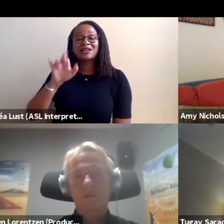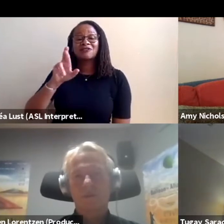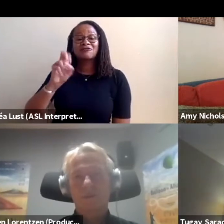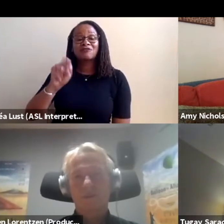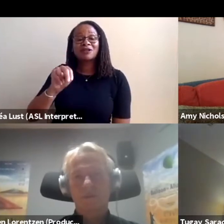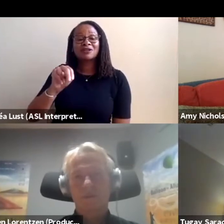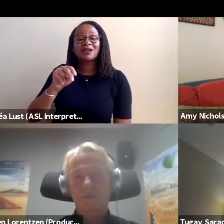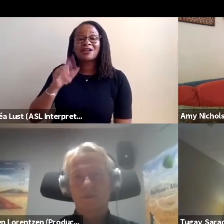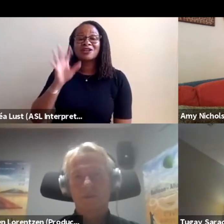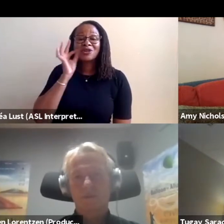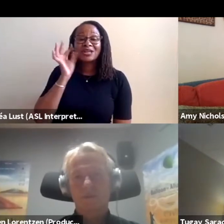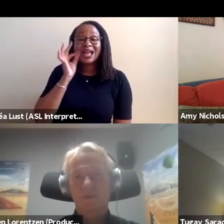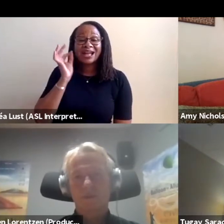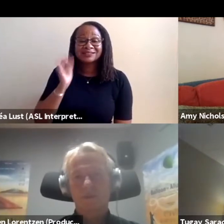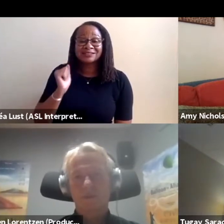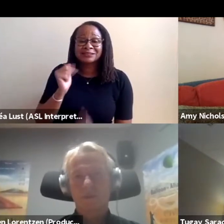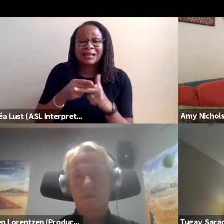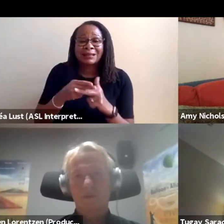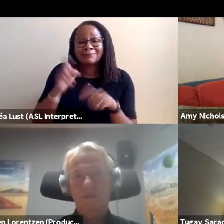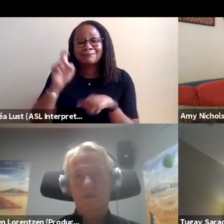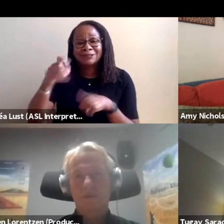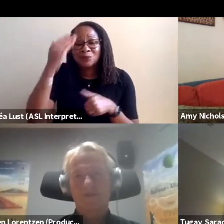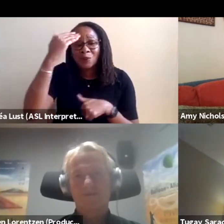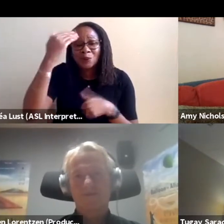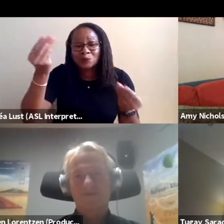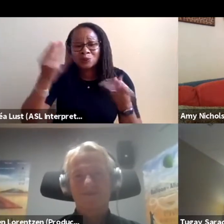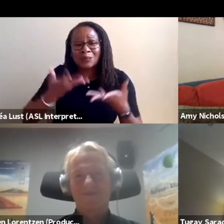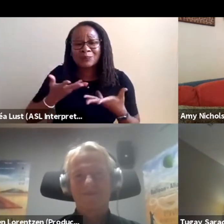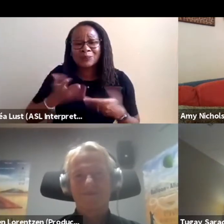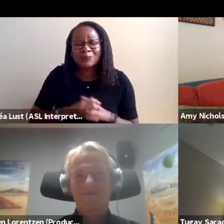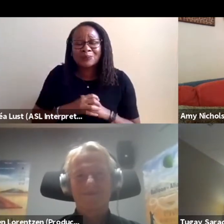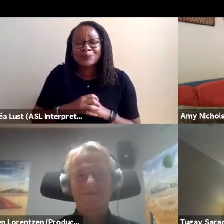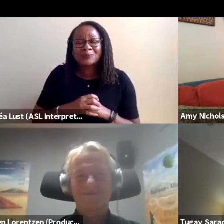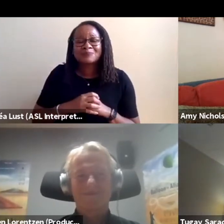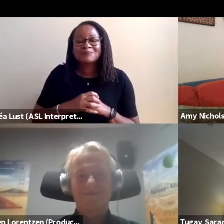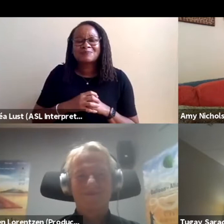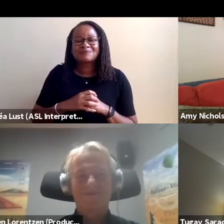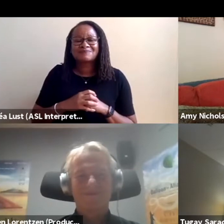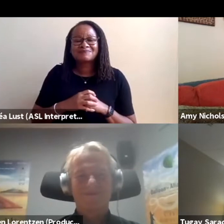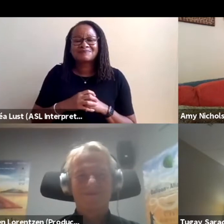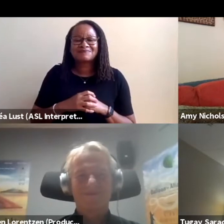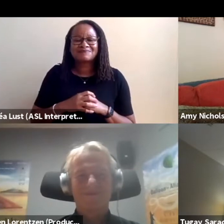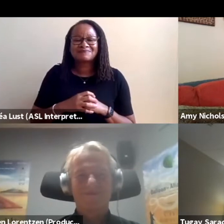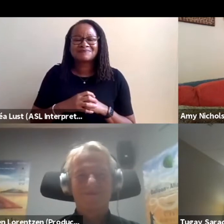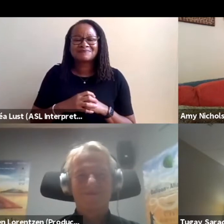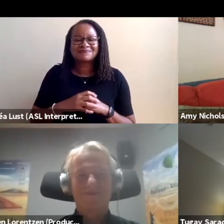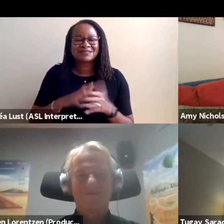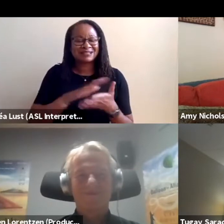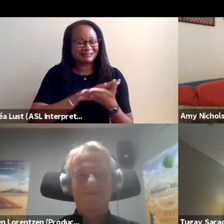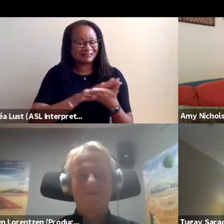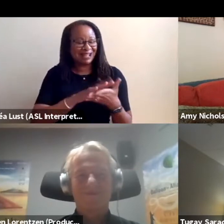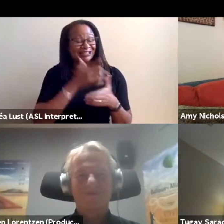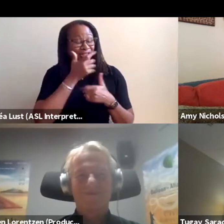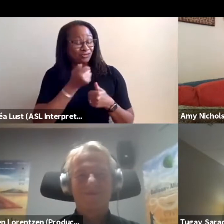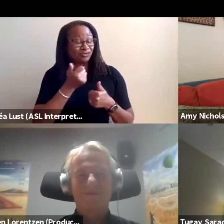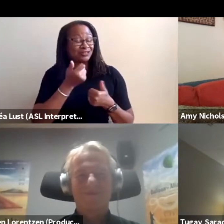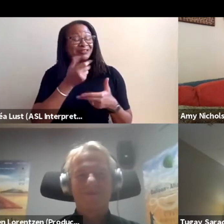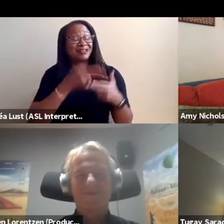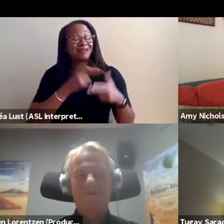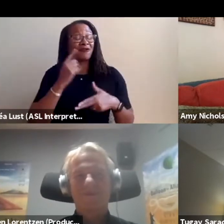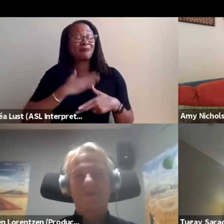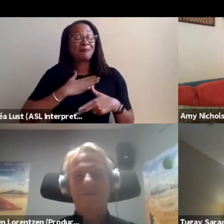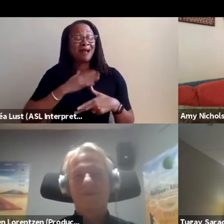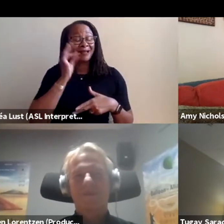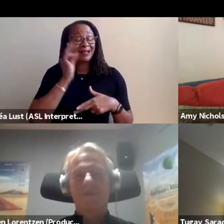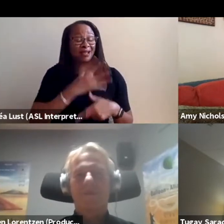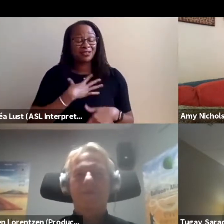do have to know your cat's name. And they have really nice, interesting names. The white one is